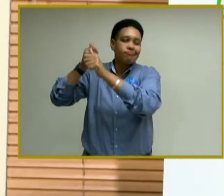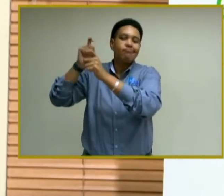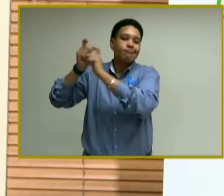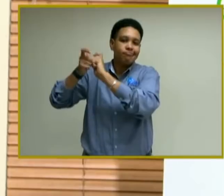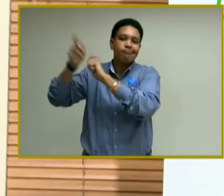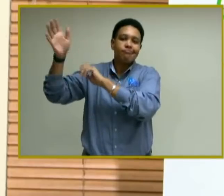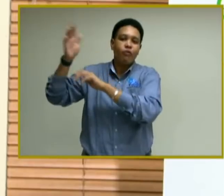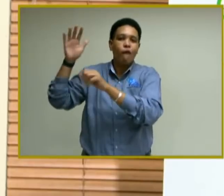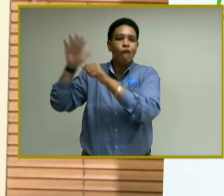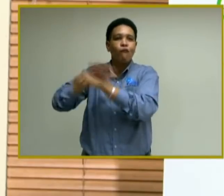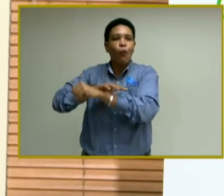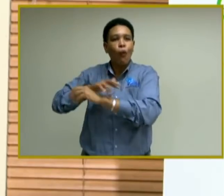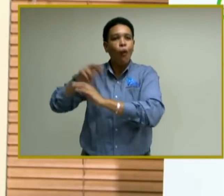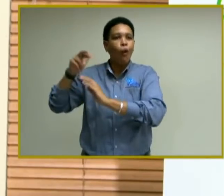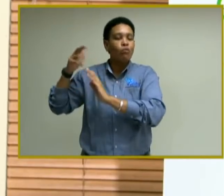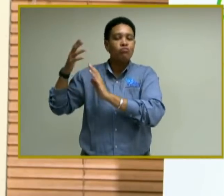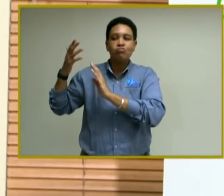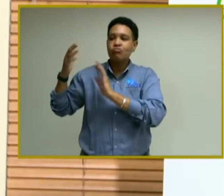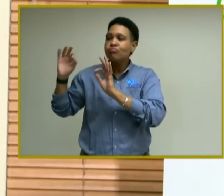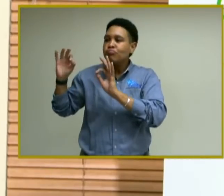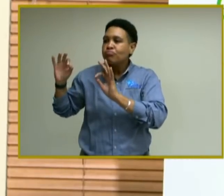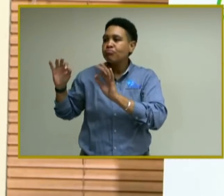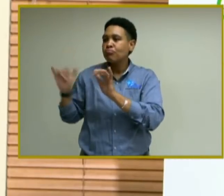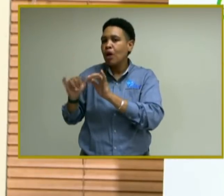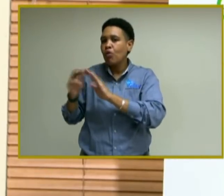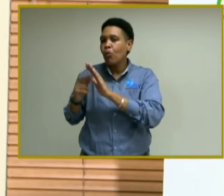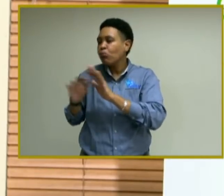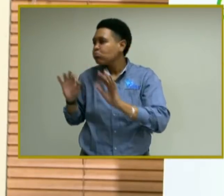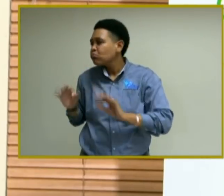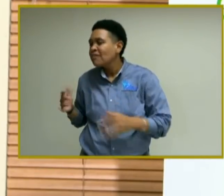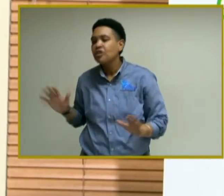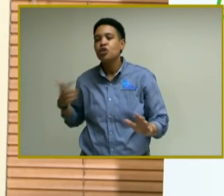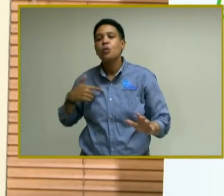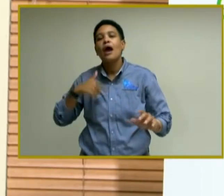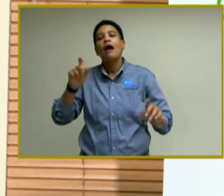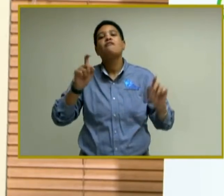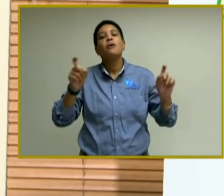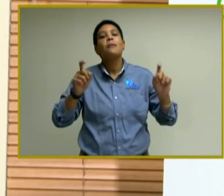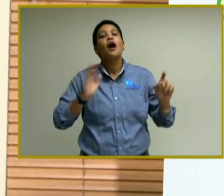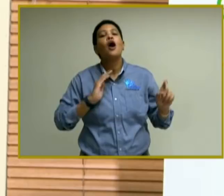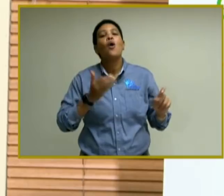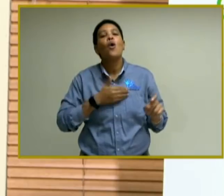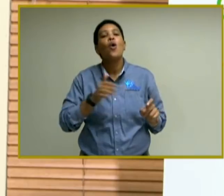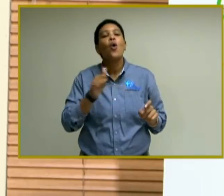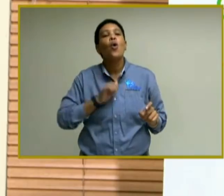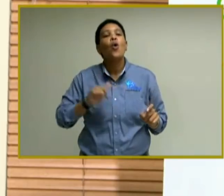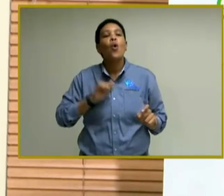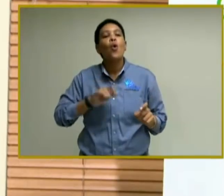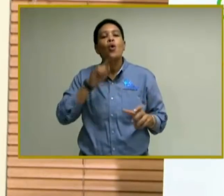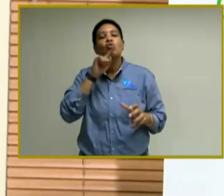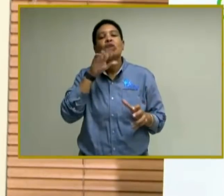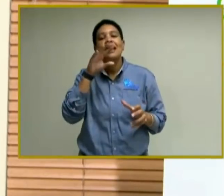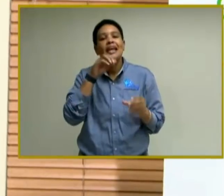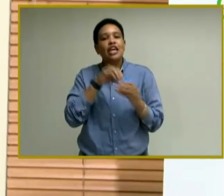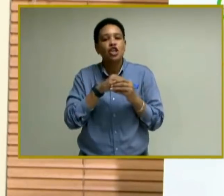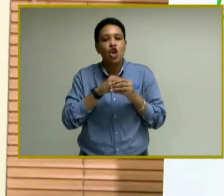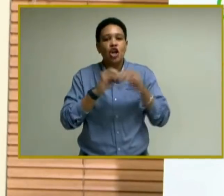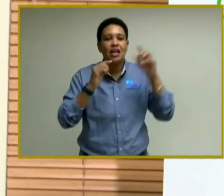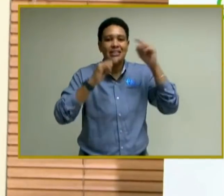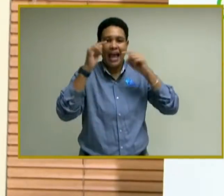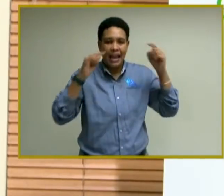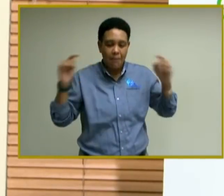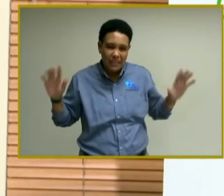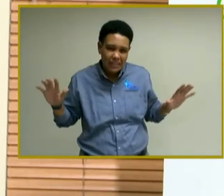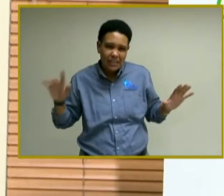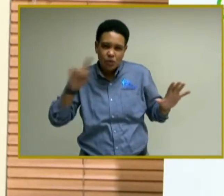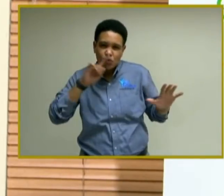those foolproof measures, and therefore we have to manage our own internal dynamics